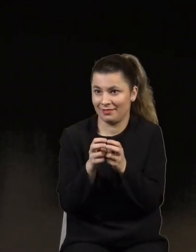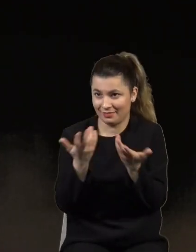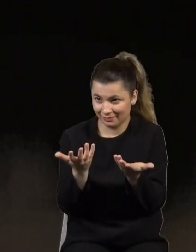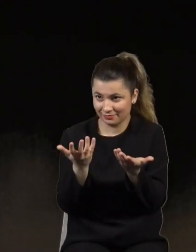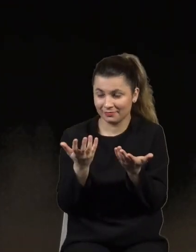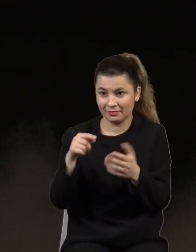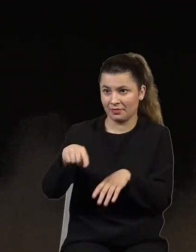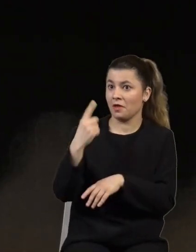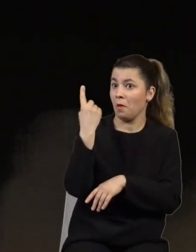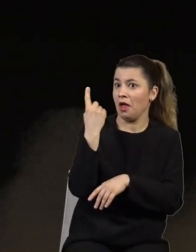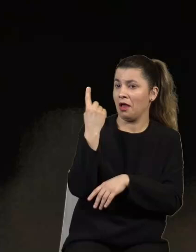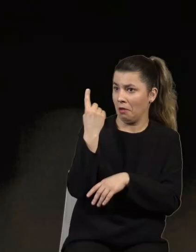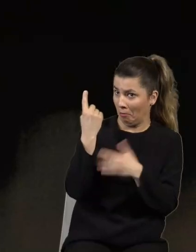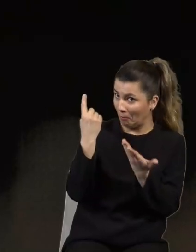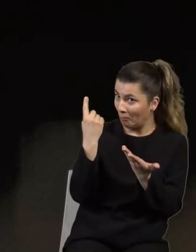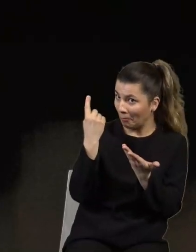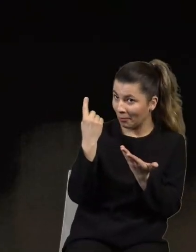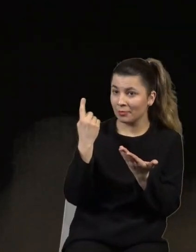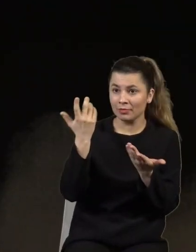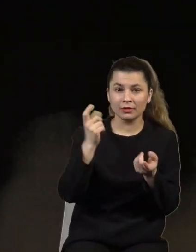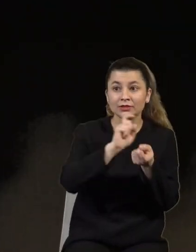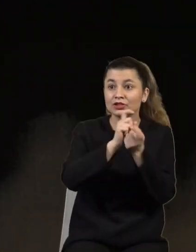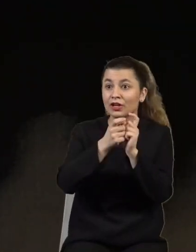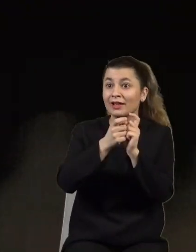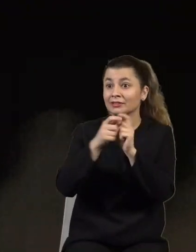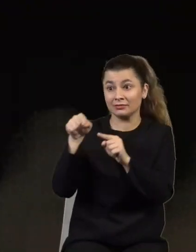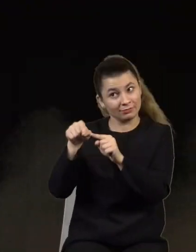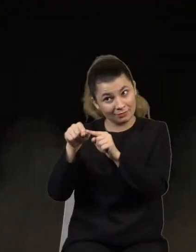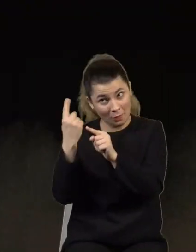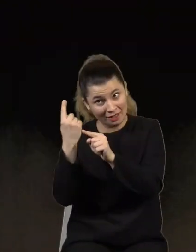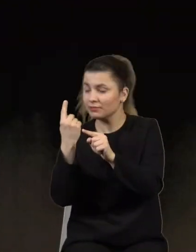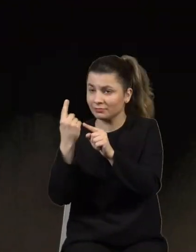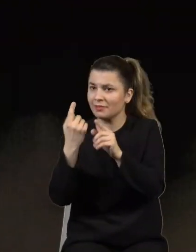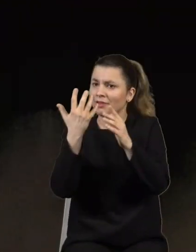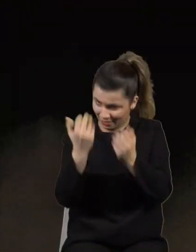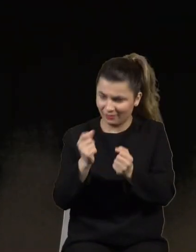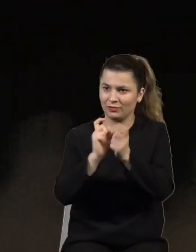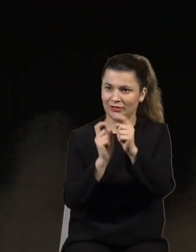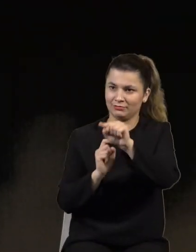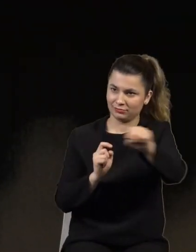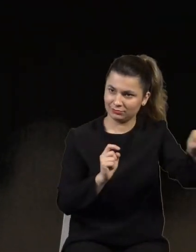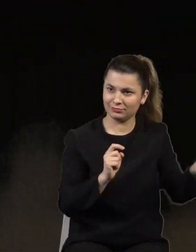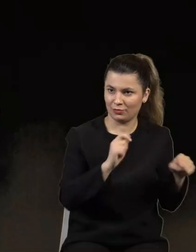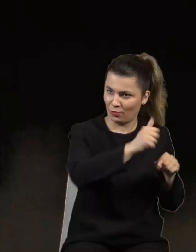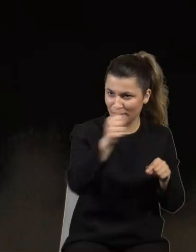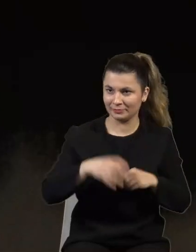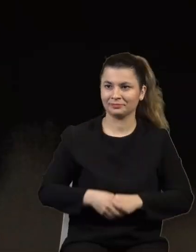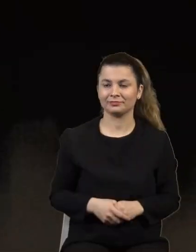2025. But having a look quite a bit broader.